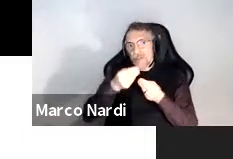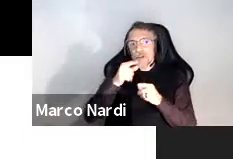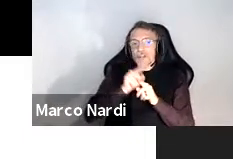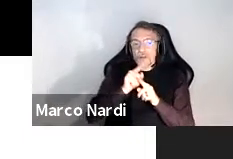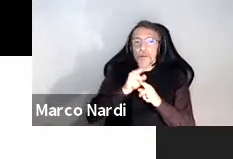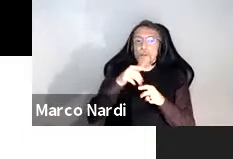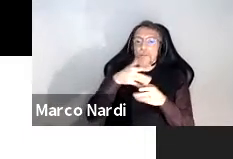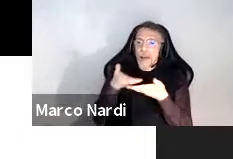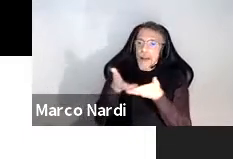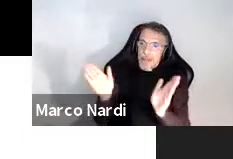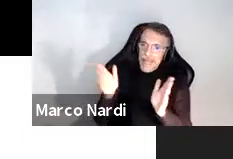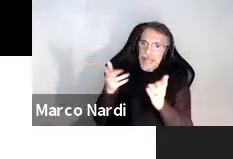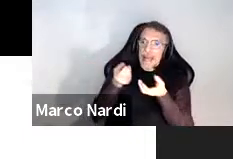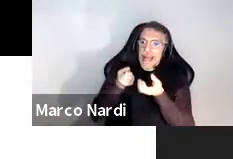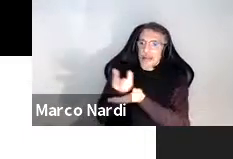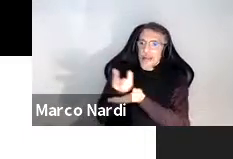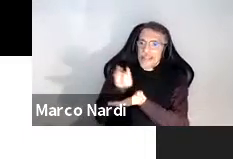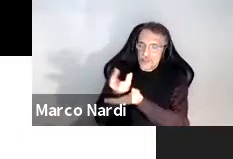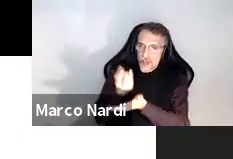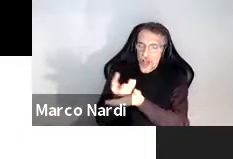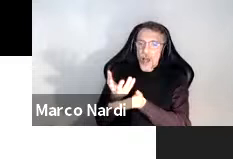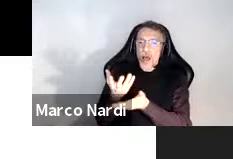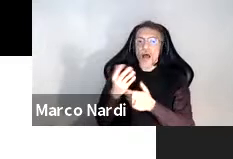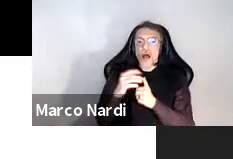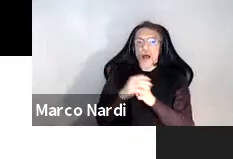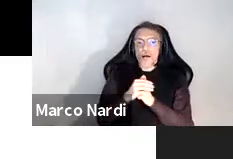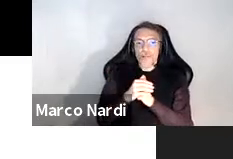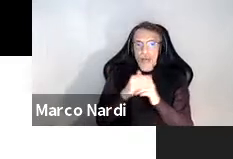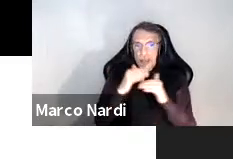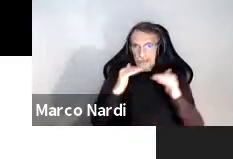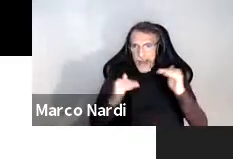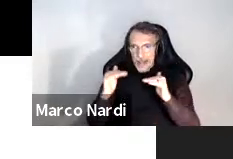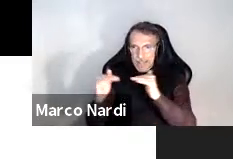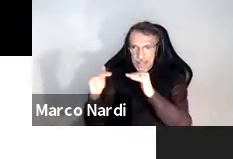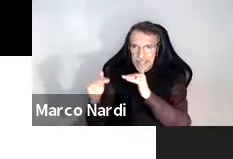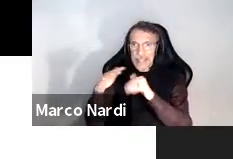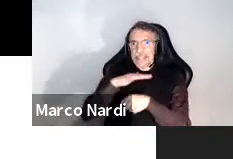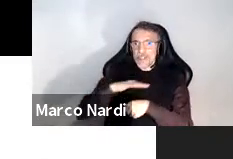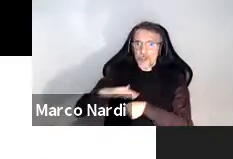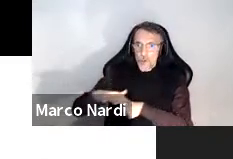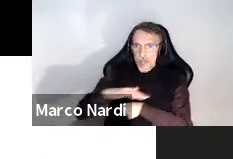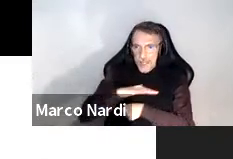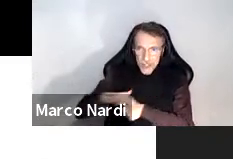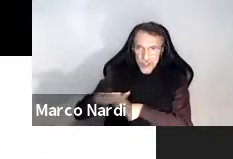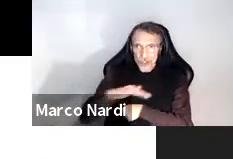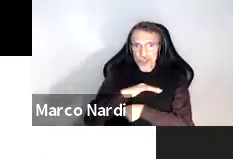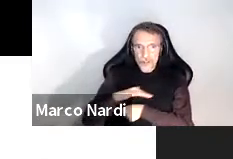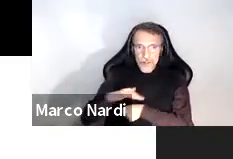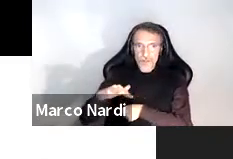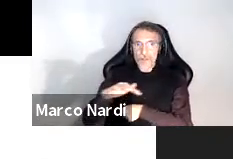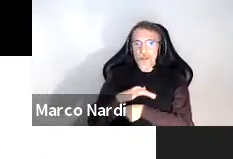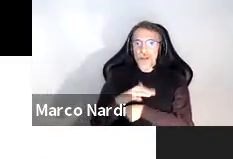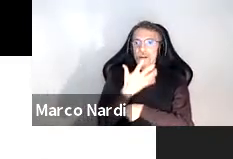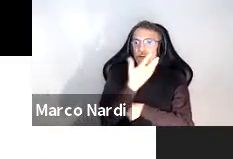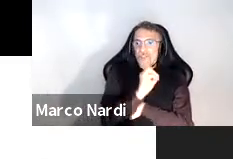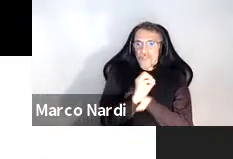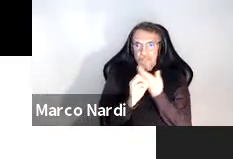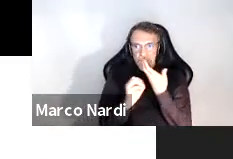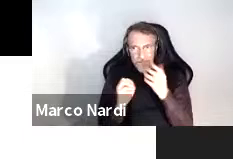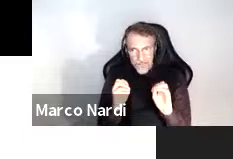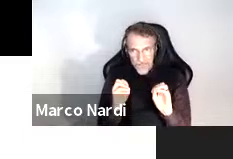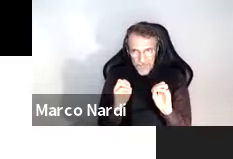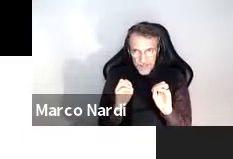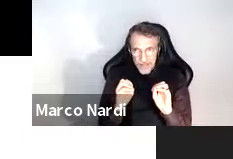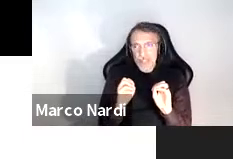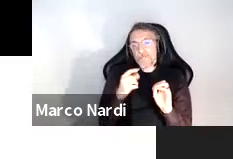public sector expenditure, as well as current account balances, the situation was just 50-50, if I may put it this